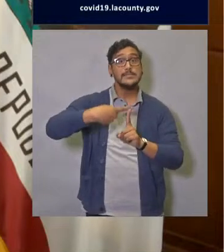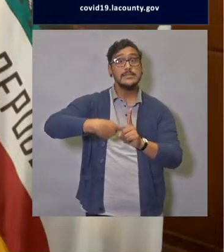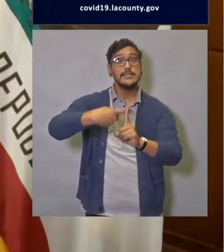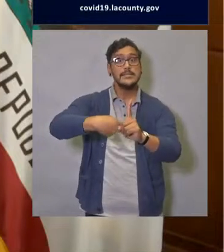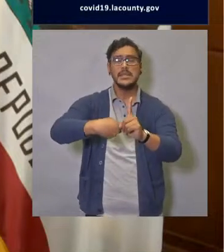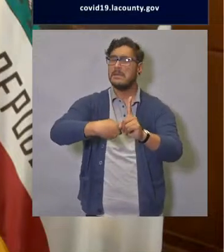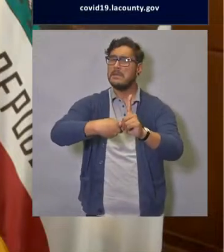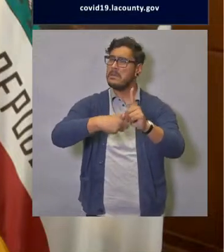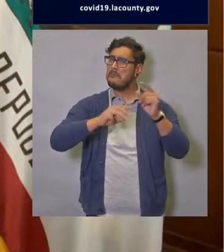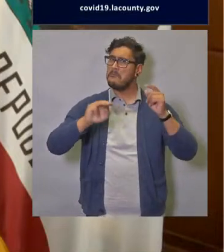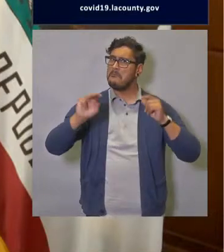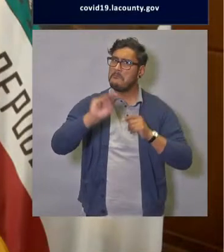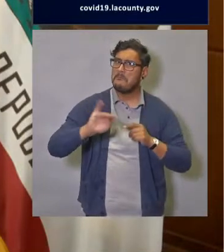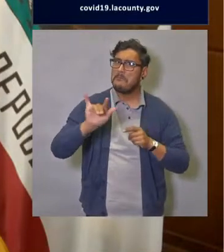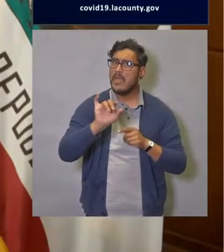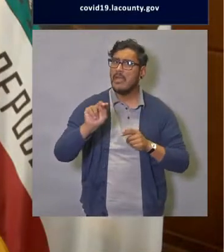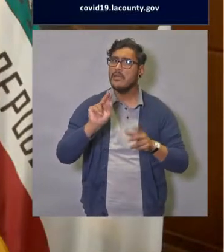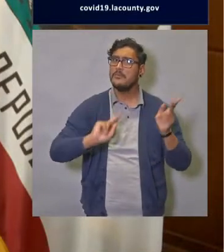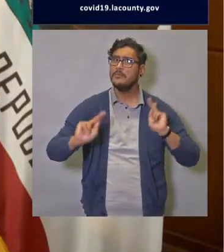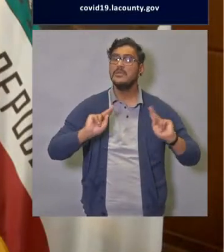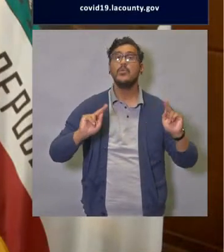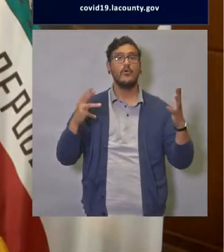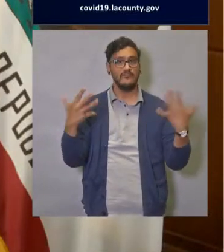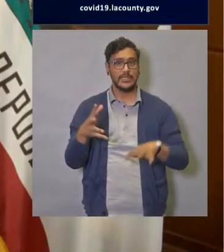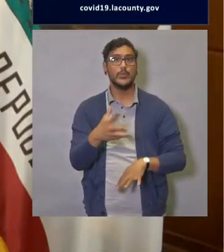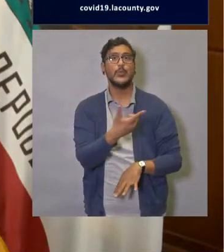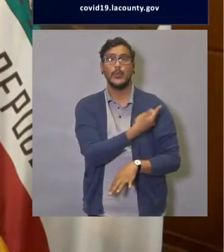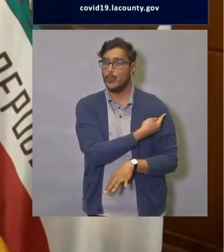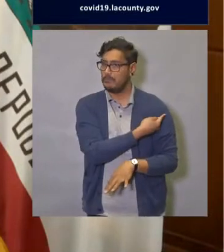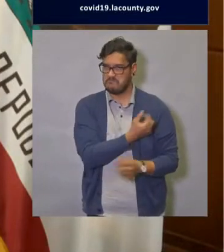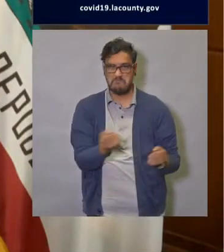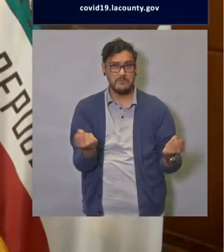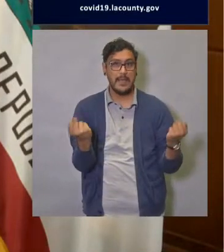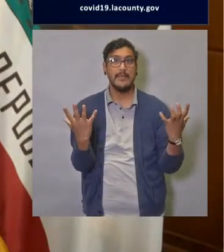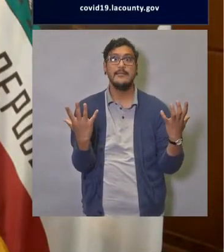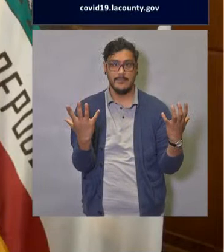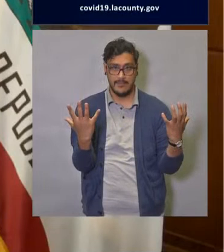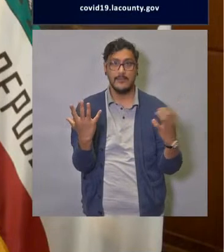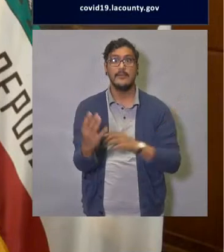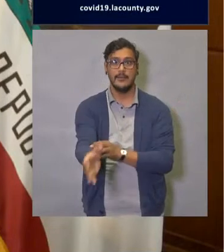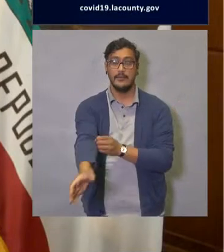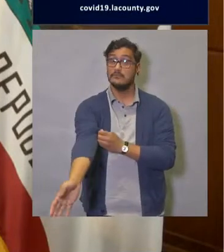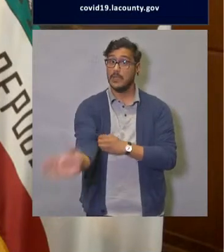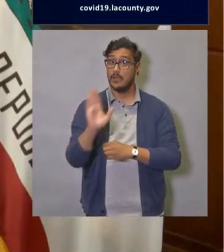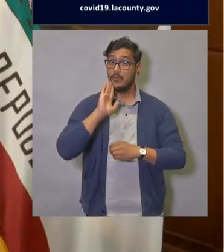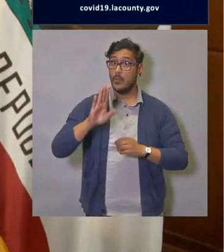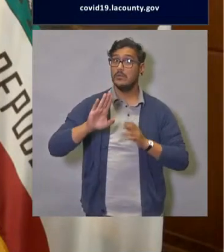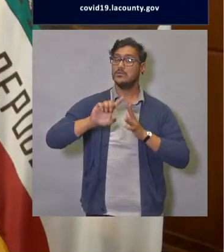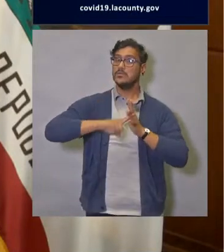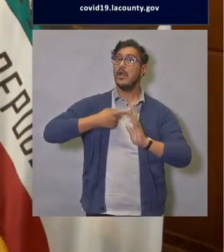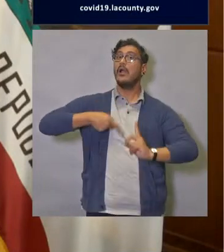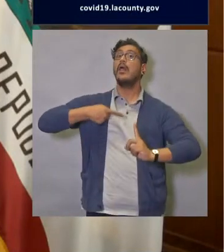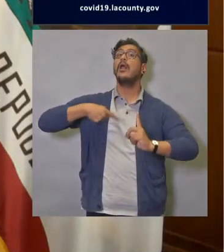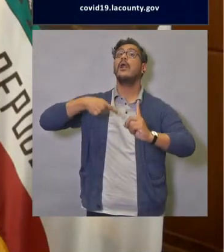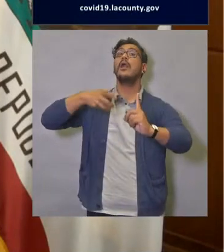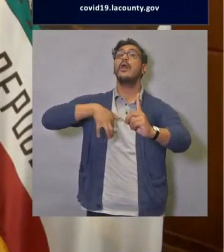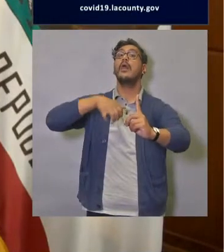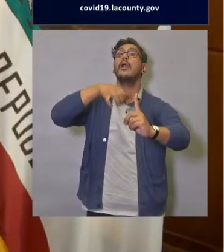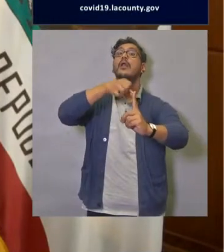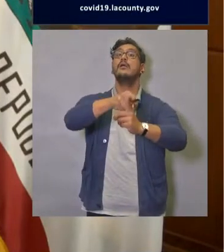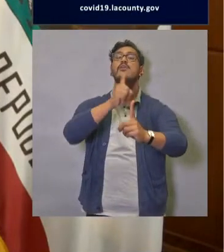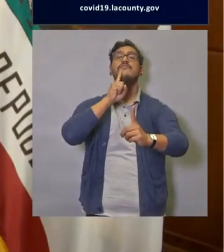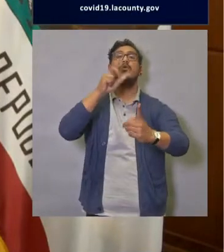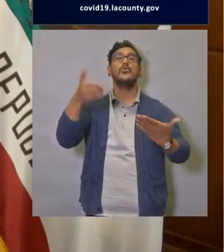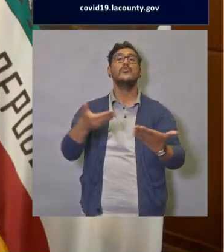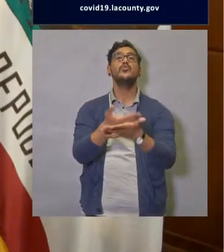of people in our county will have been vaccinated, and we'll start working towards a new normal, mindful of